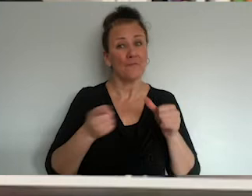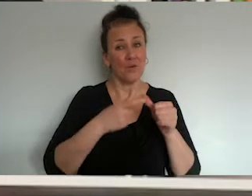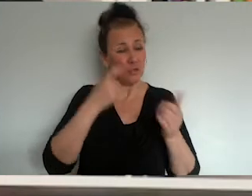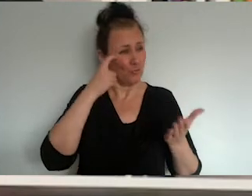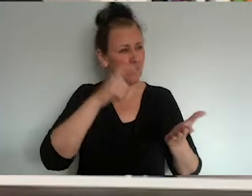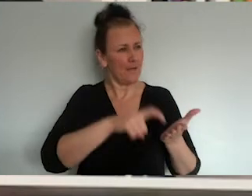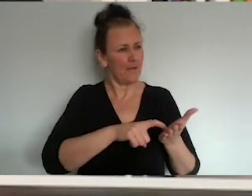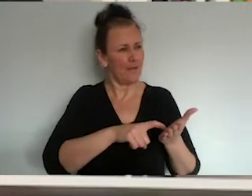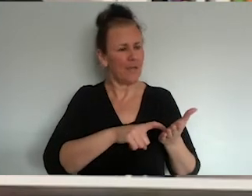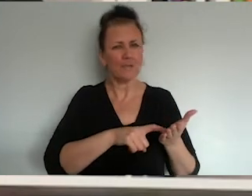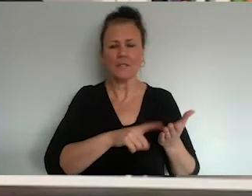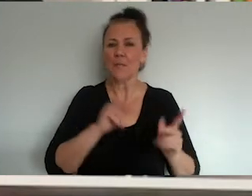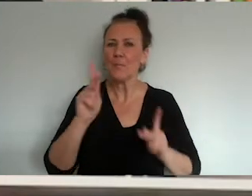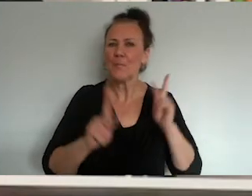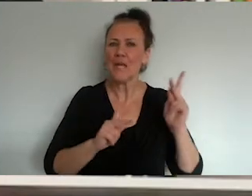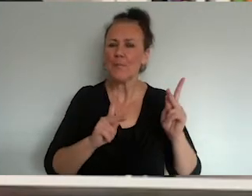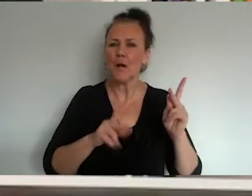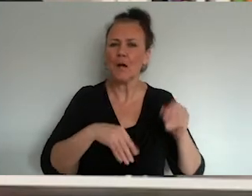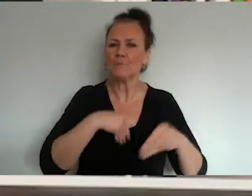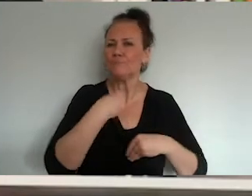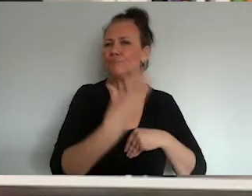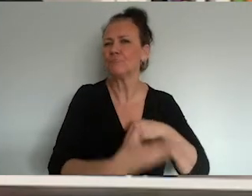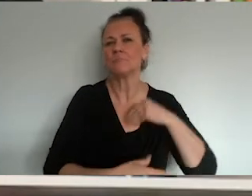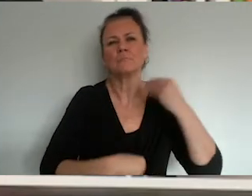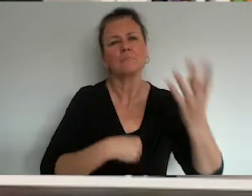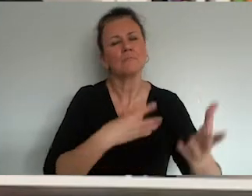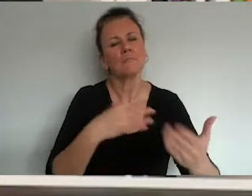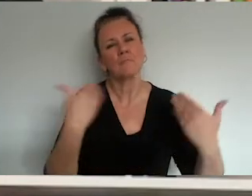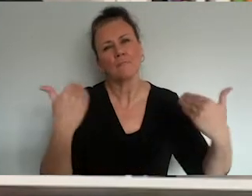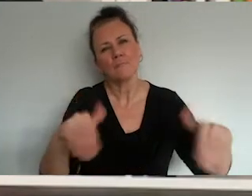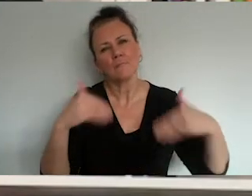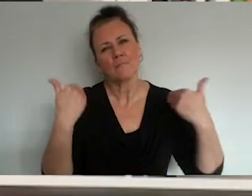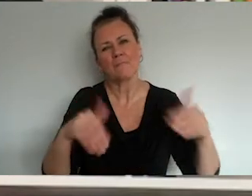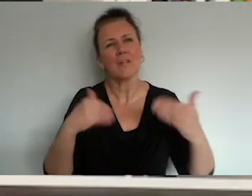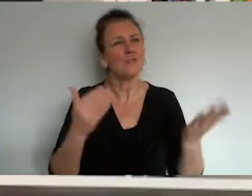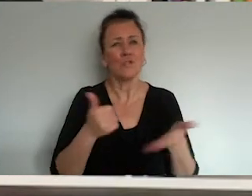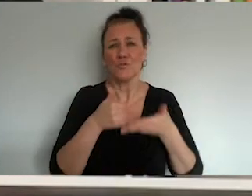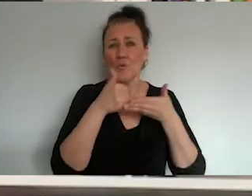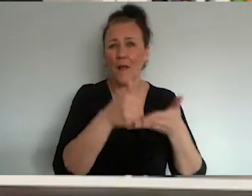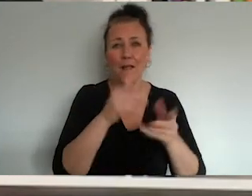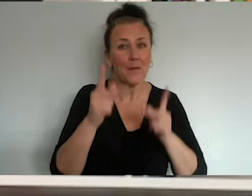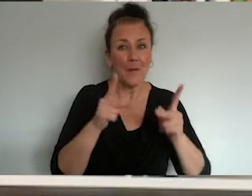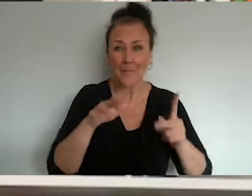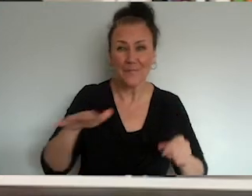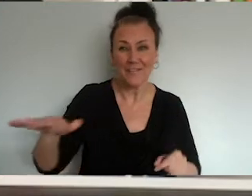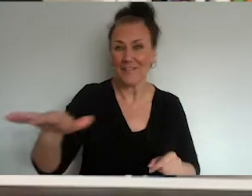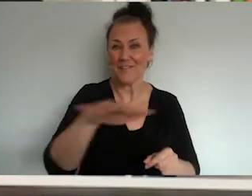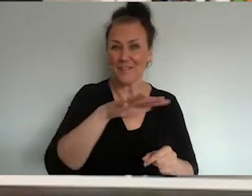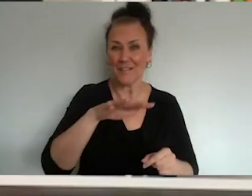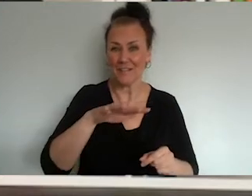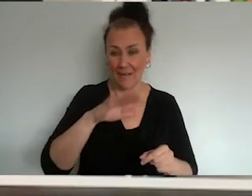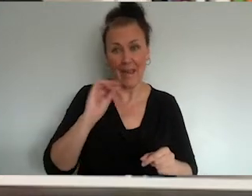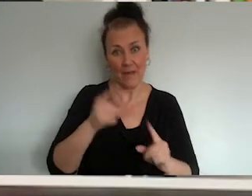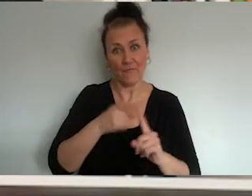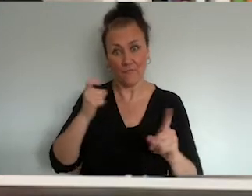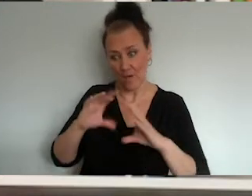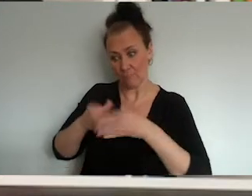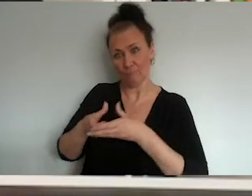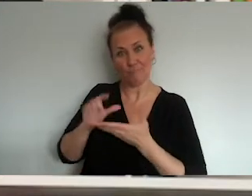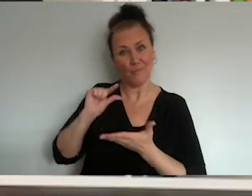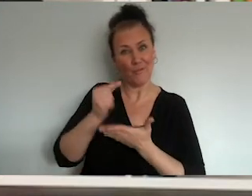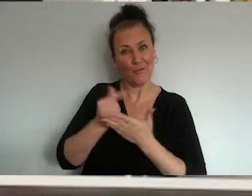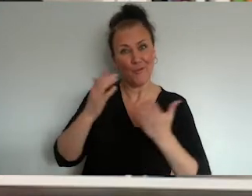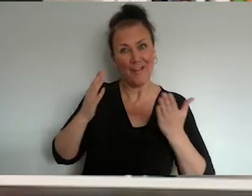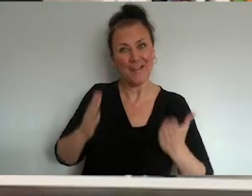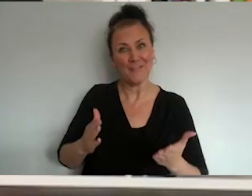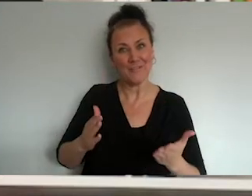an outpouring of kindness and generosity among the general population, and certainly among